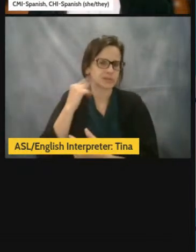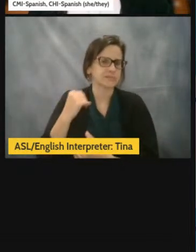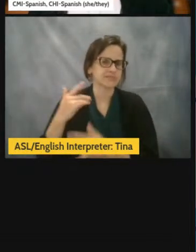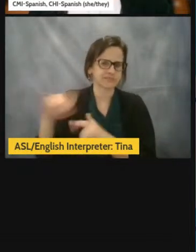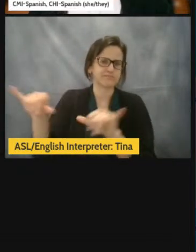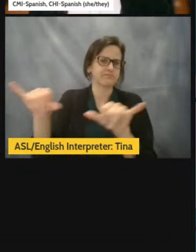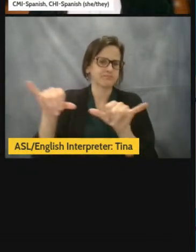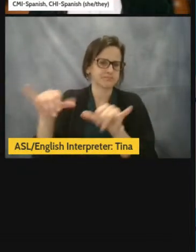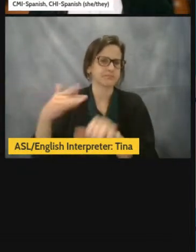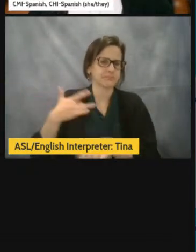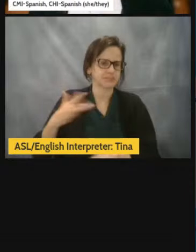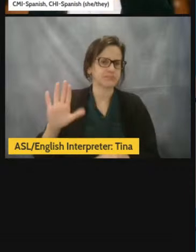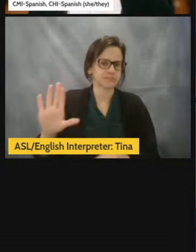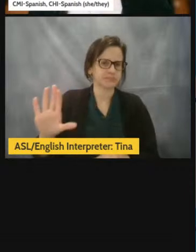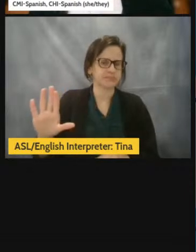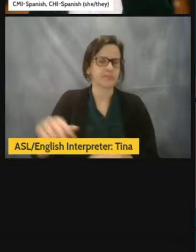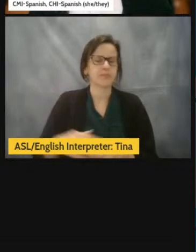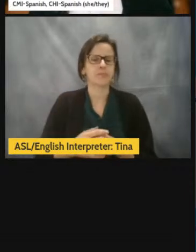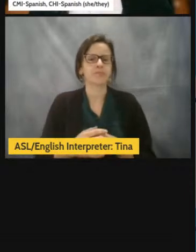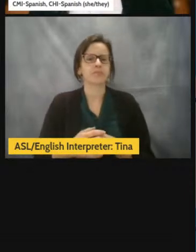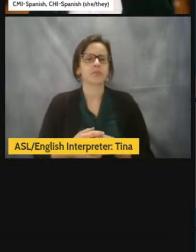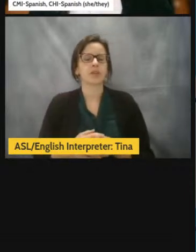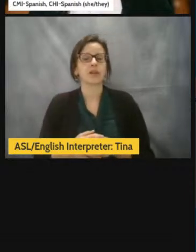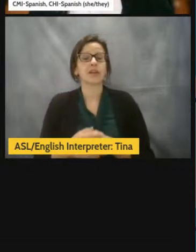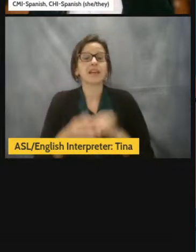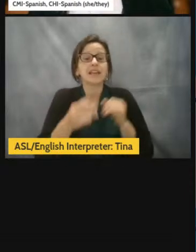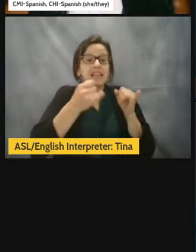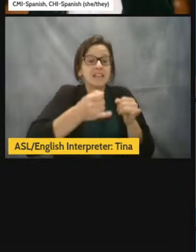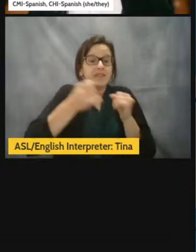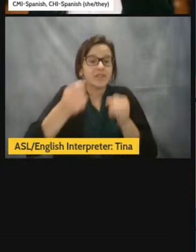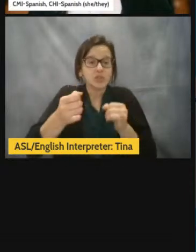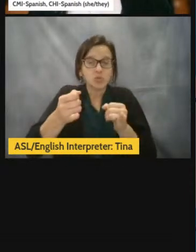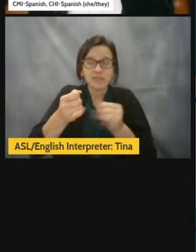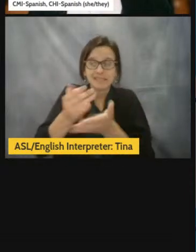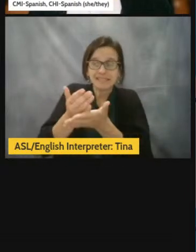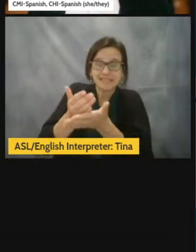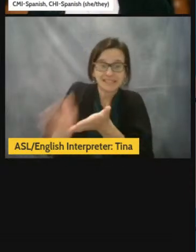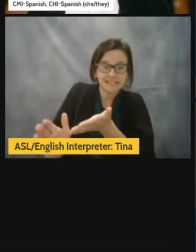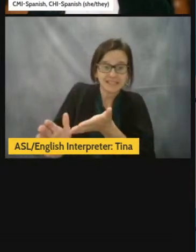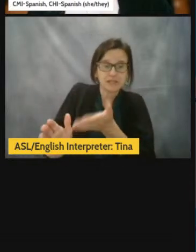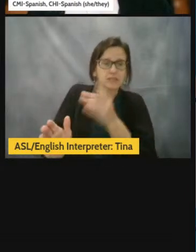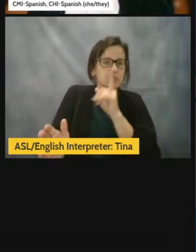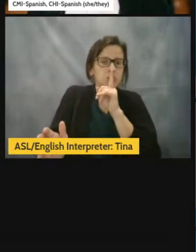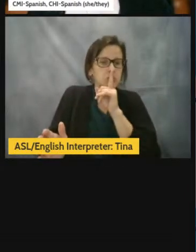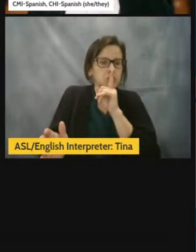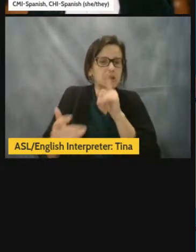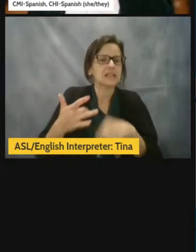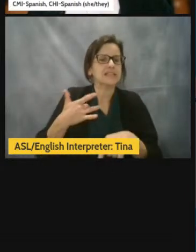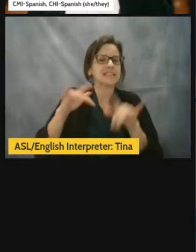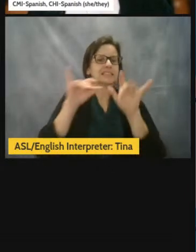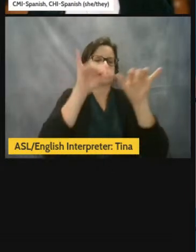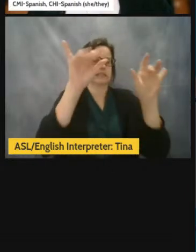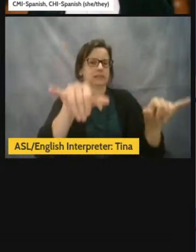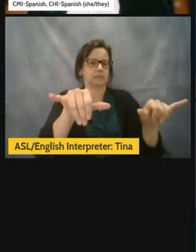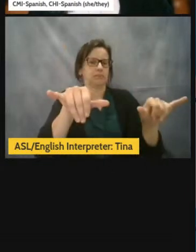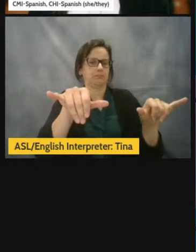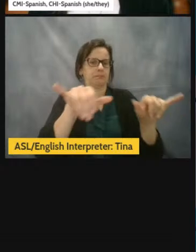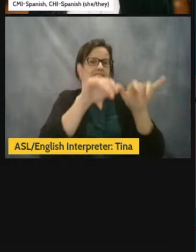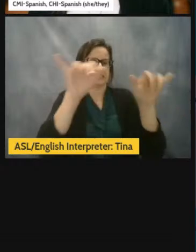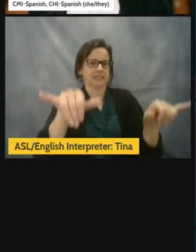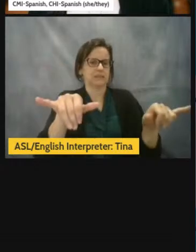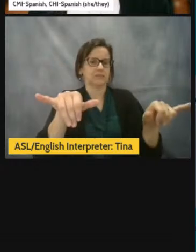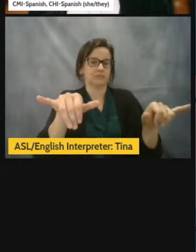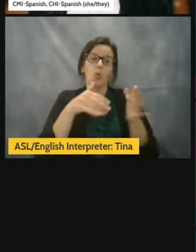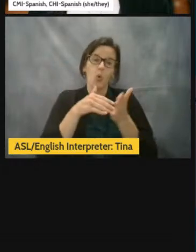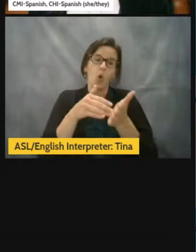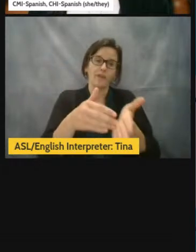oftentimes these aren't perpetrated by individual people. They're sometimes perpetrated by systems. A lot of